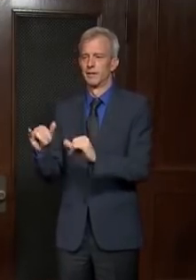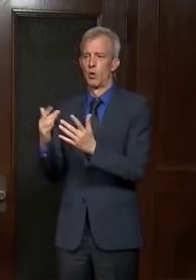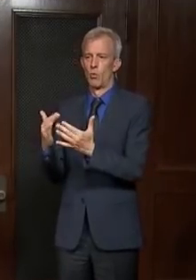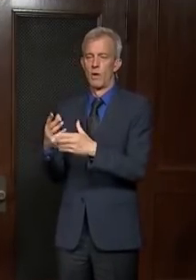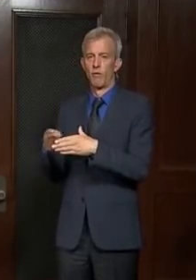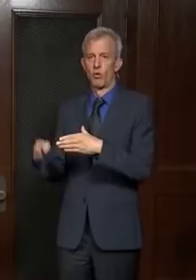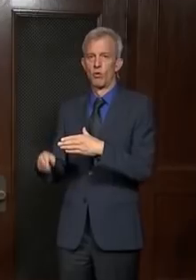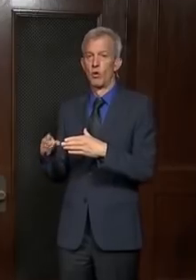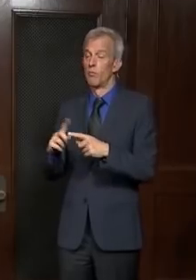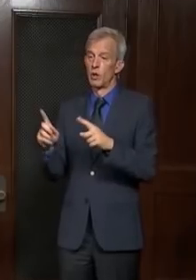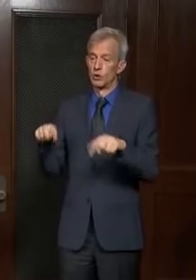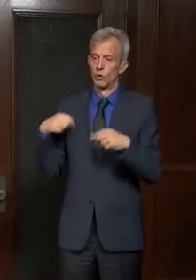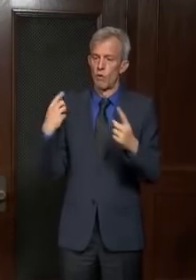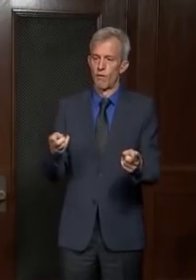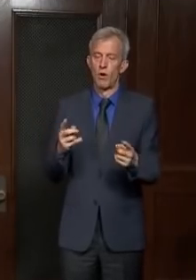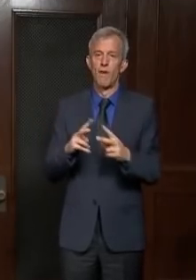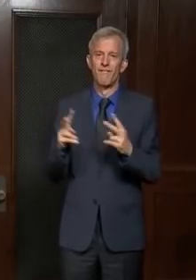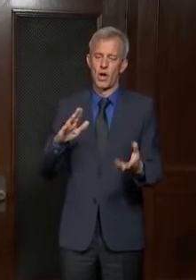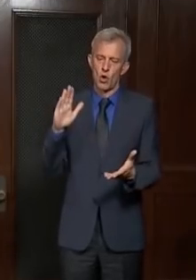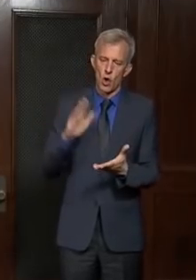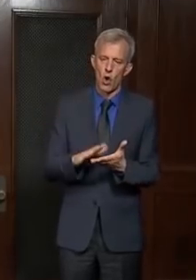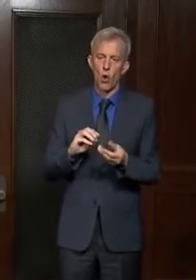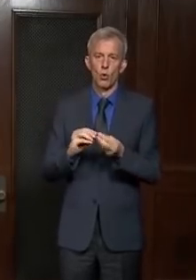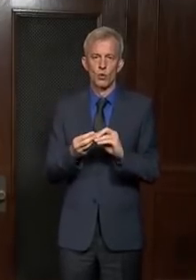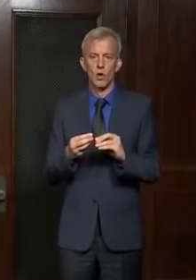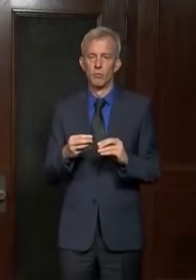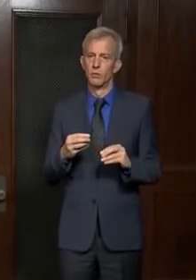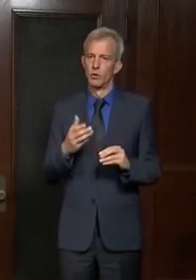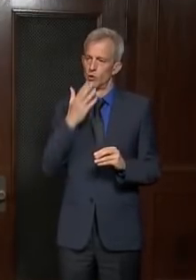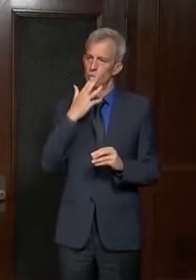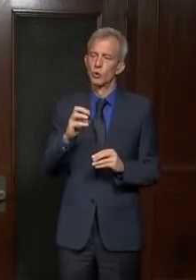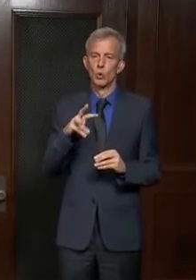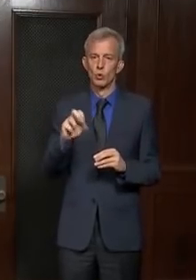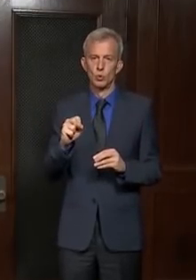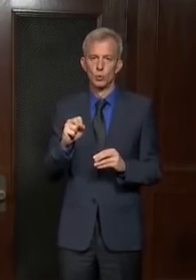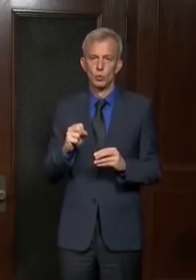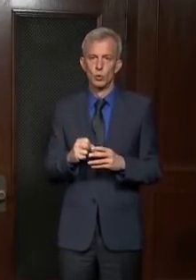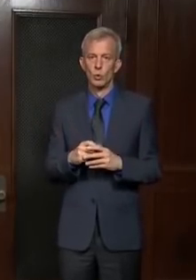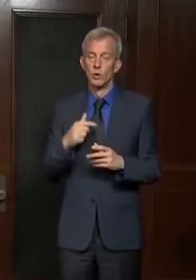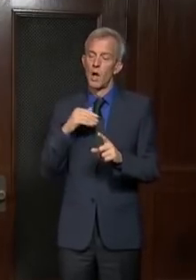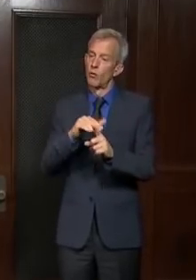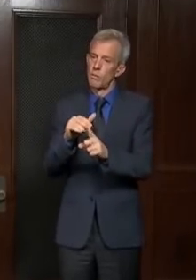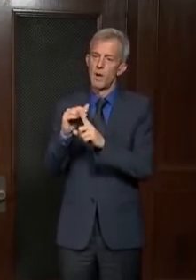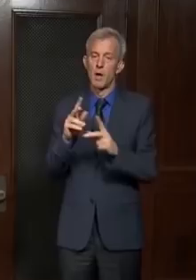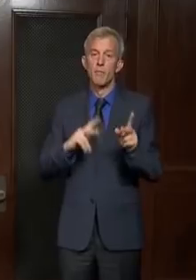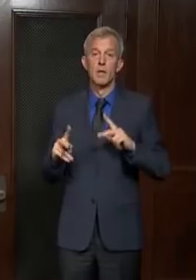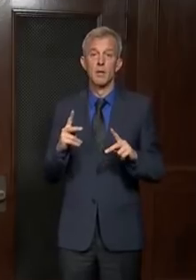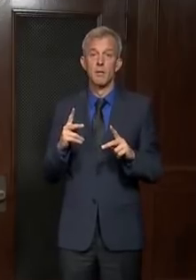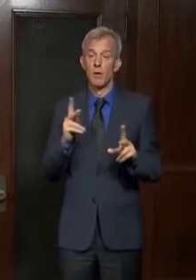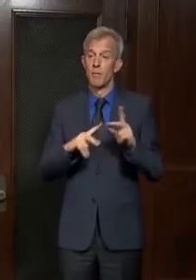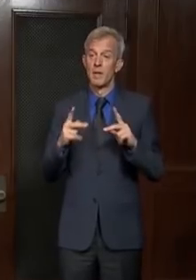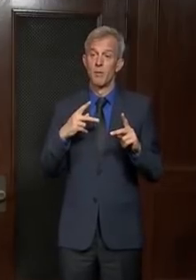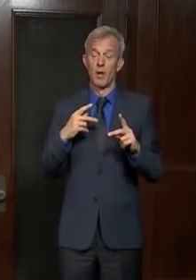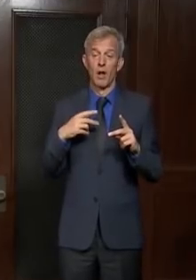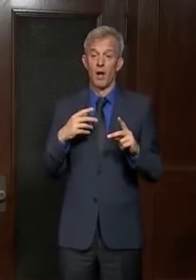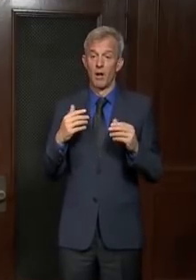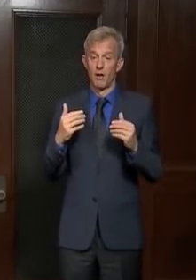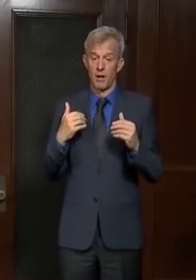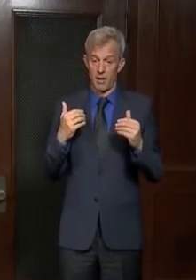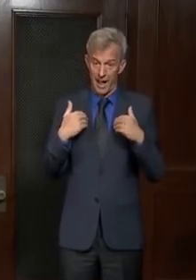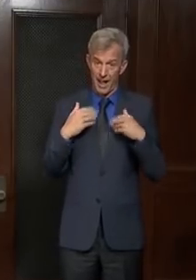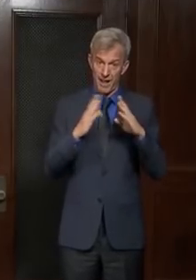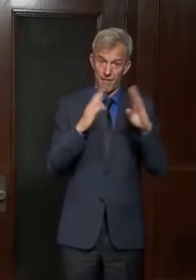low numbers, which is great news to see. I remind people that folks who are housed had much higher numbers